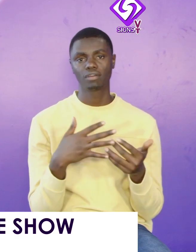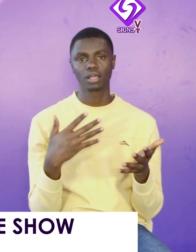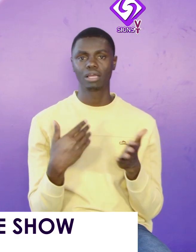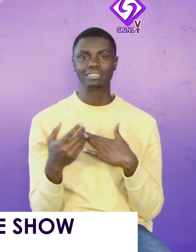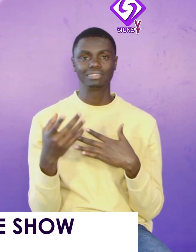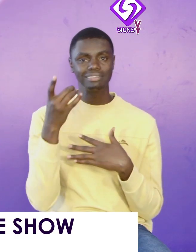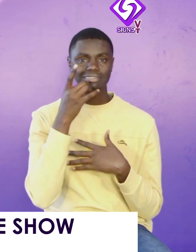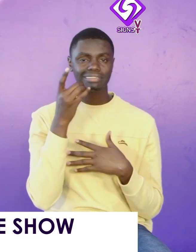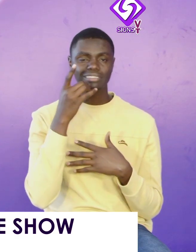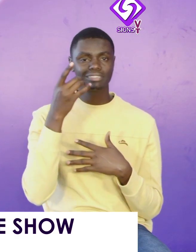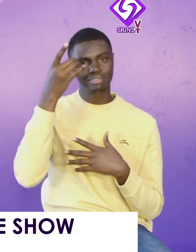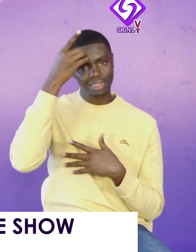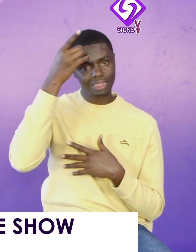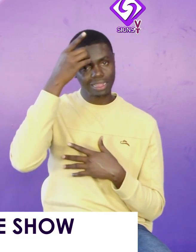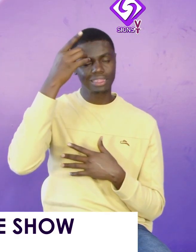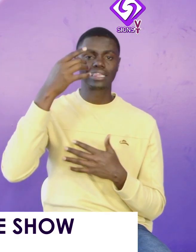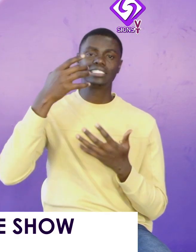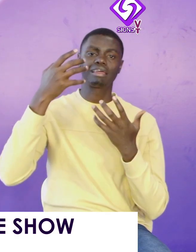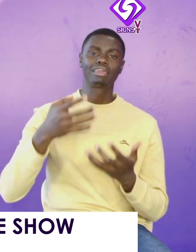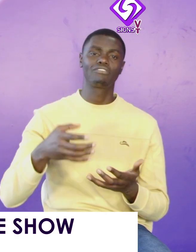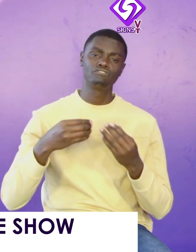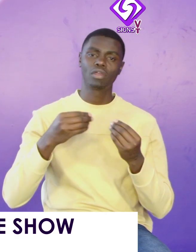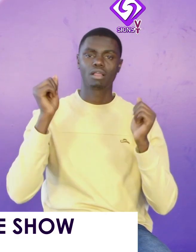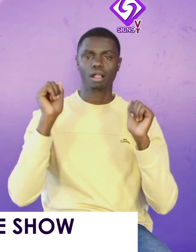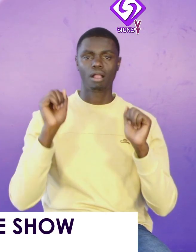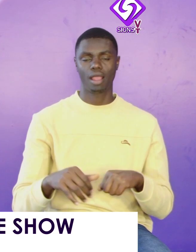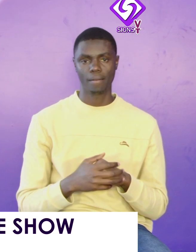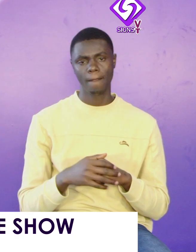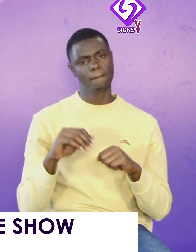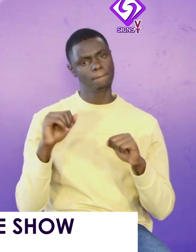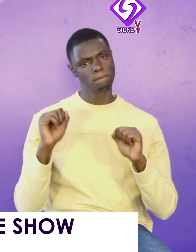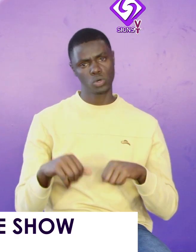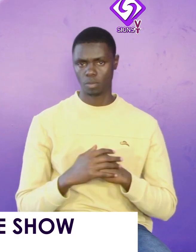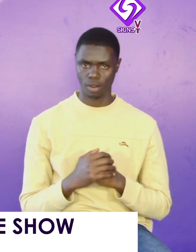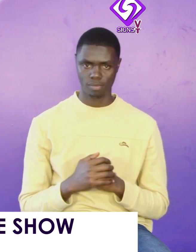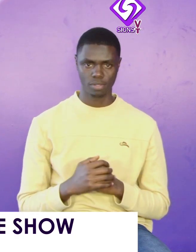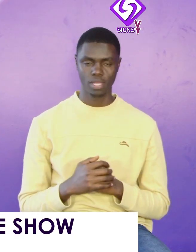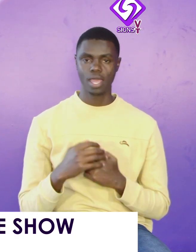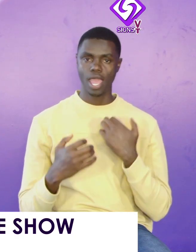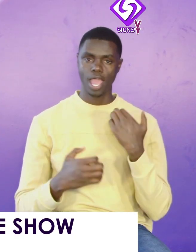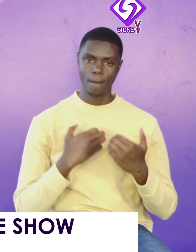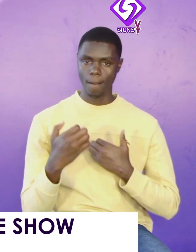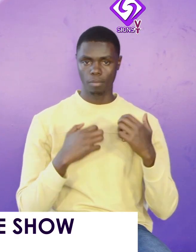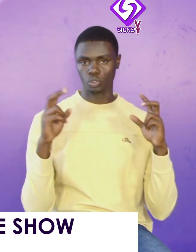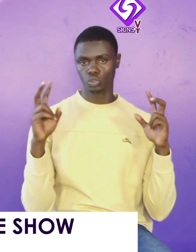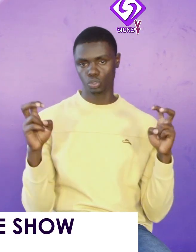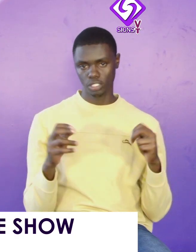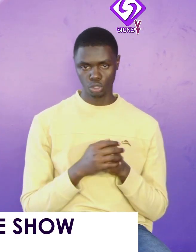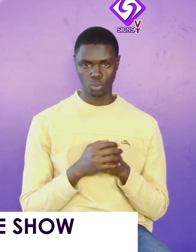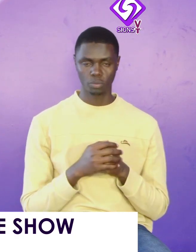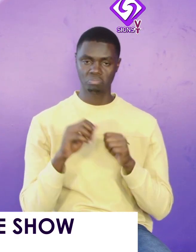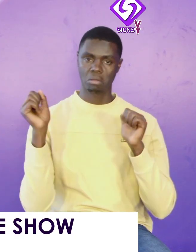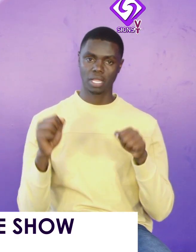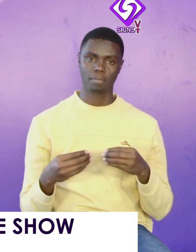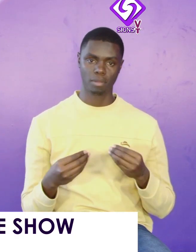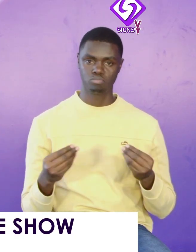is chronic, whatever challenge. You can overcome it. It is possible. Emotional issues can be